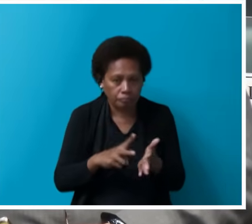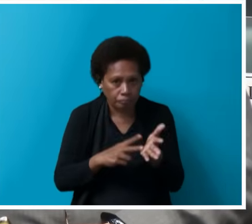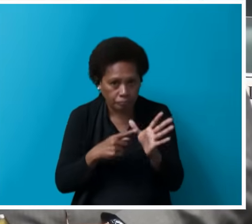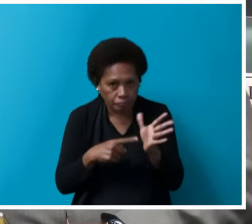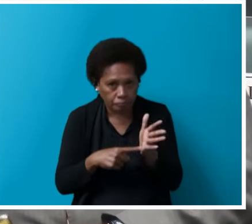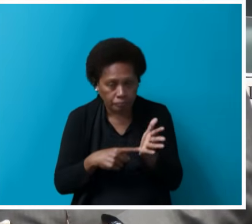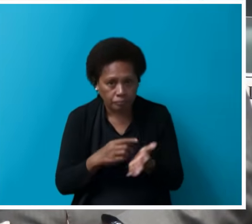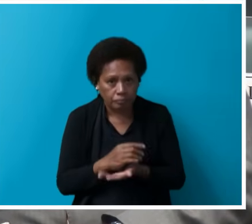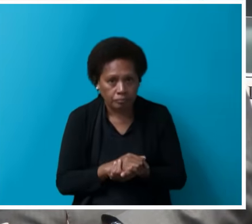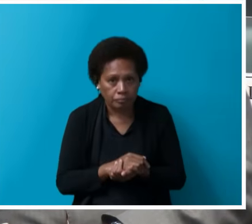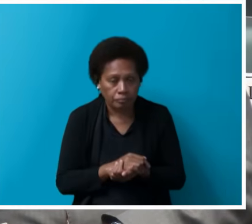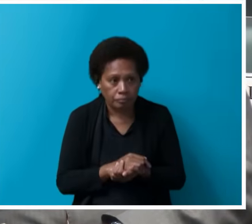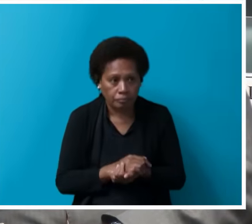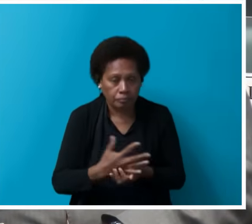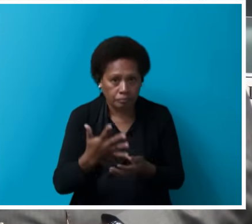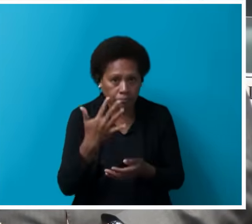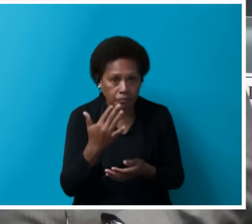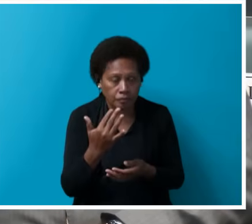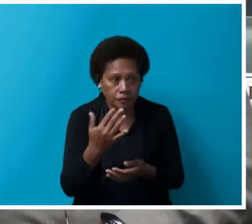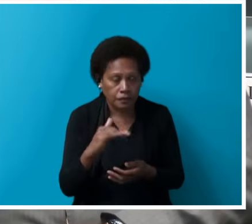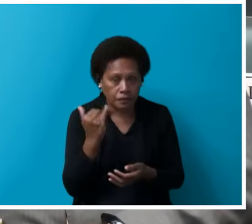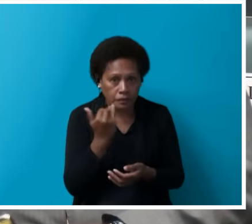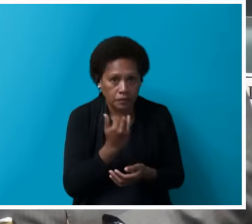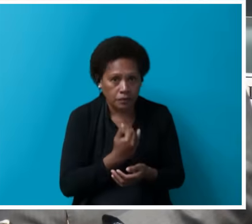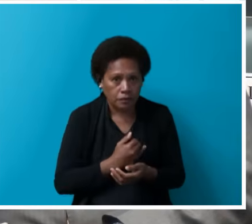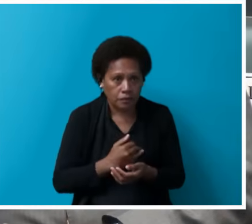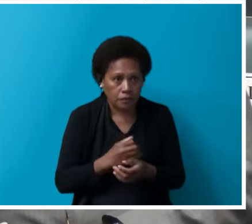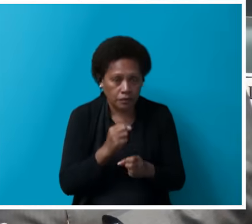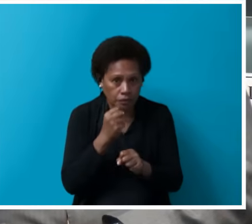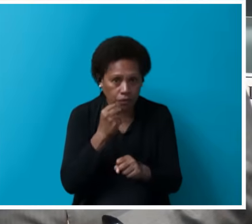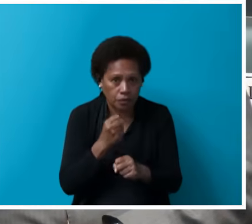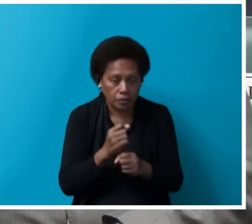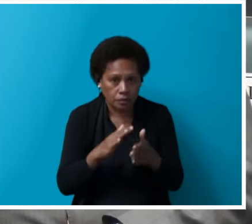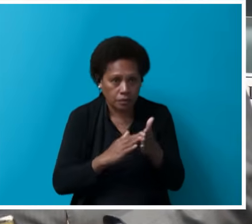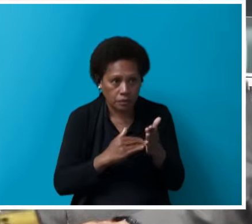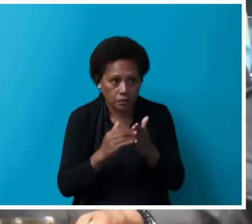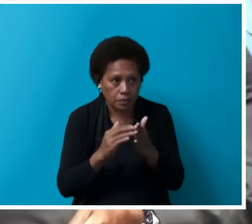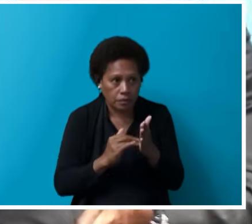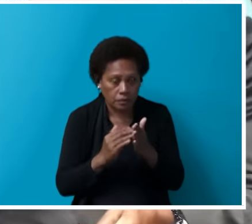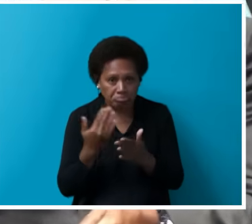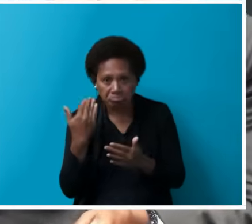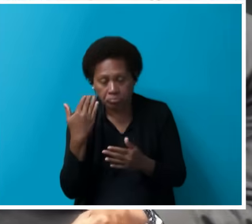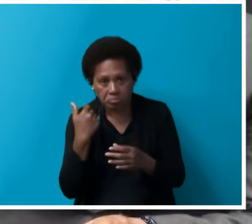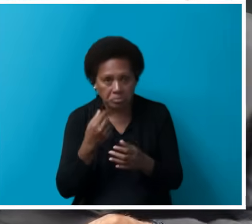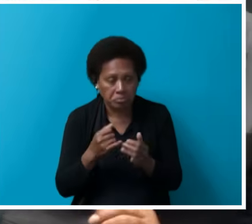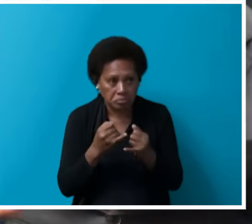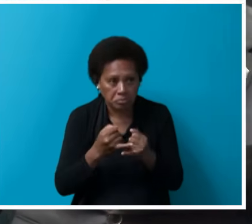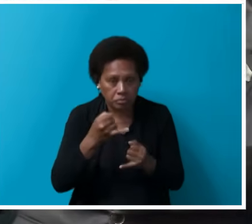$15.93 for 500 gram butter, 14.2% increase from the previous increase. This will come down